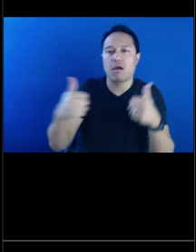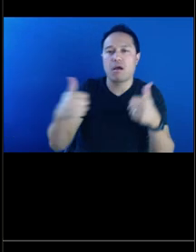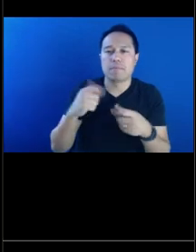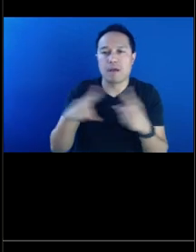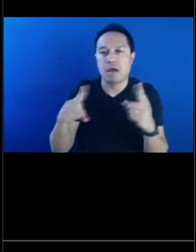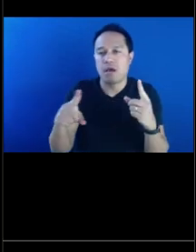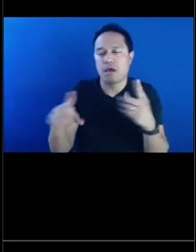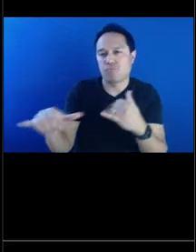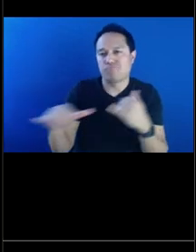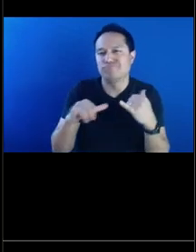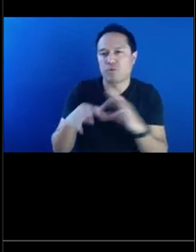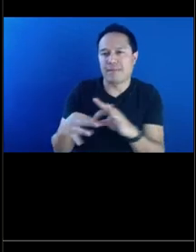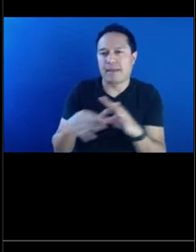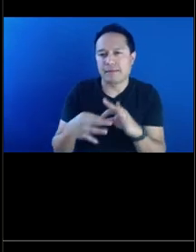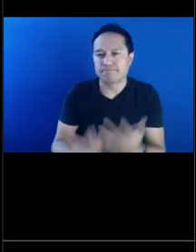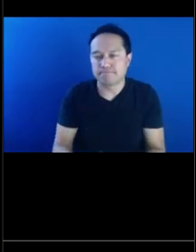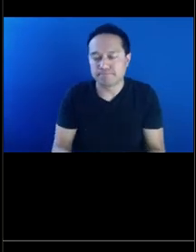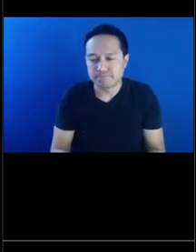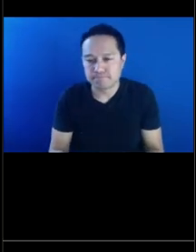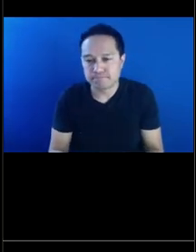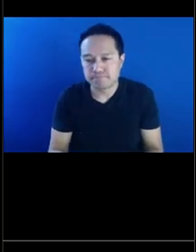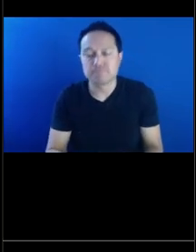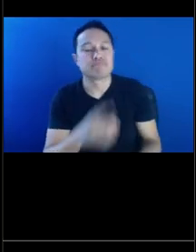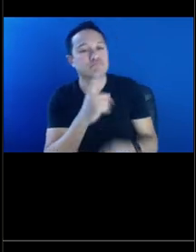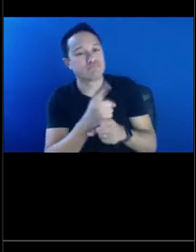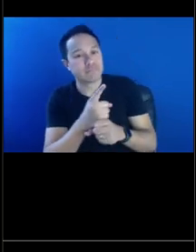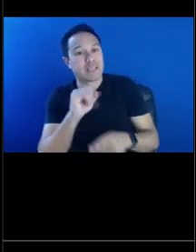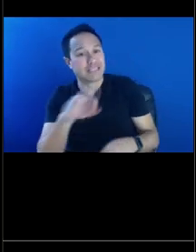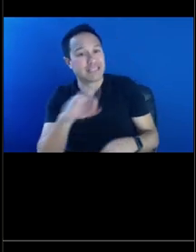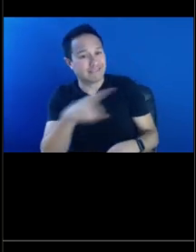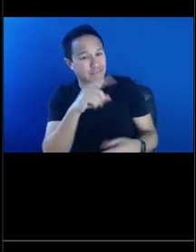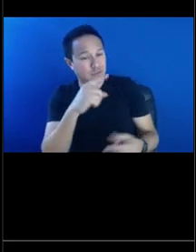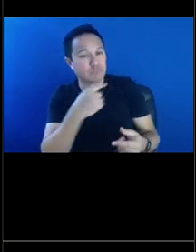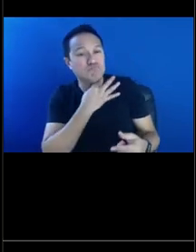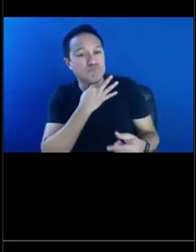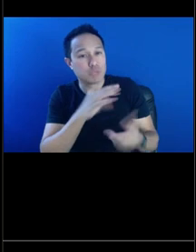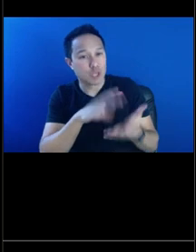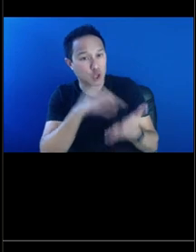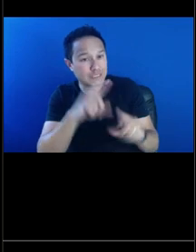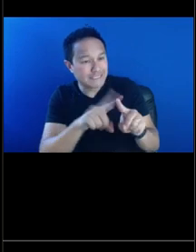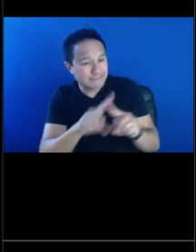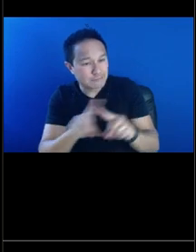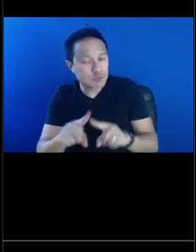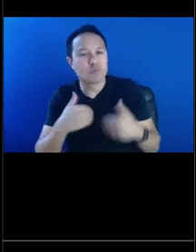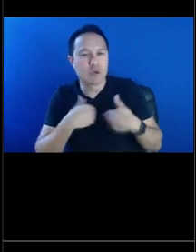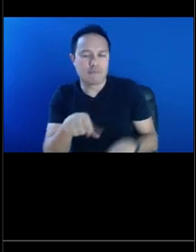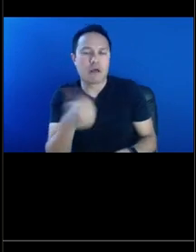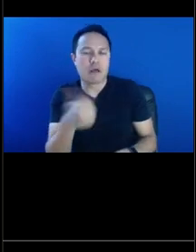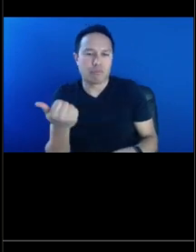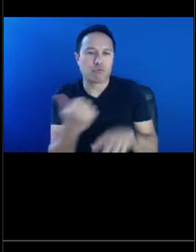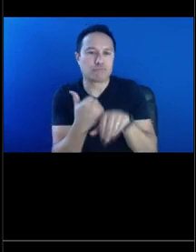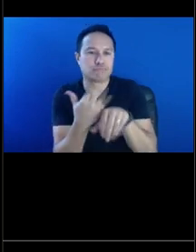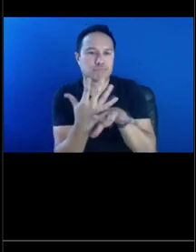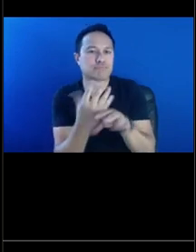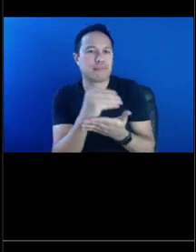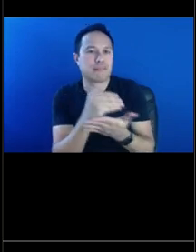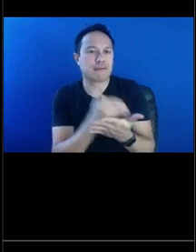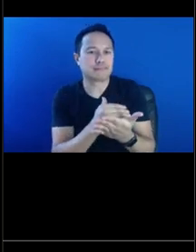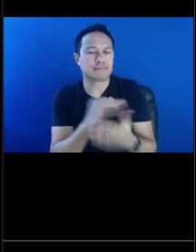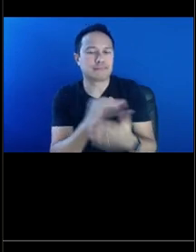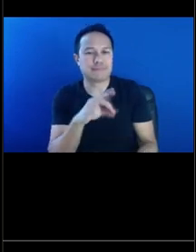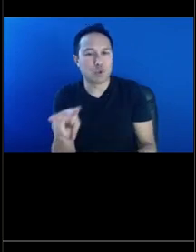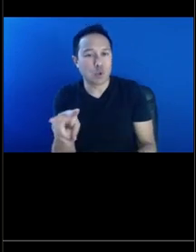Excellent. And if you're interested in learning more about the difference between marine mammals, we do have some other webinars if you look for some of our marine mammal webinars